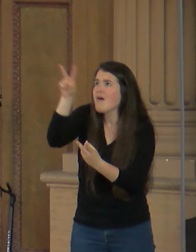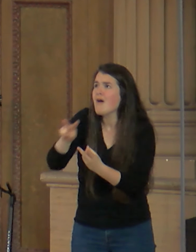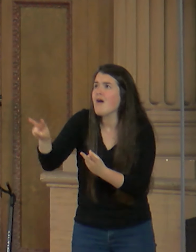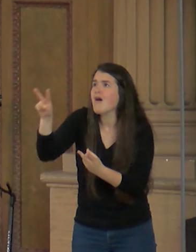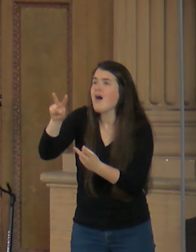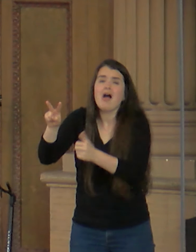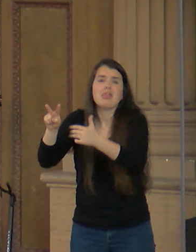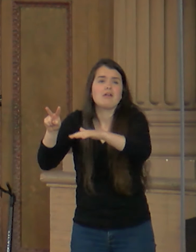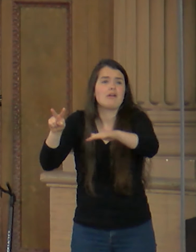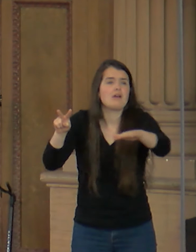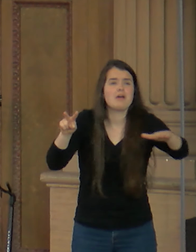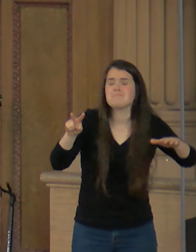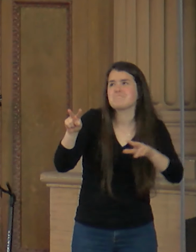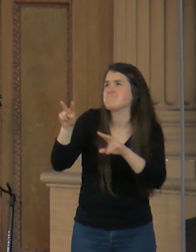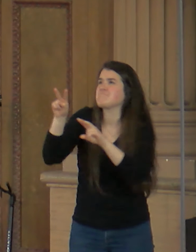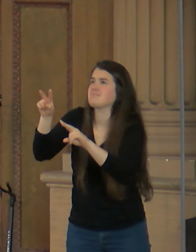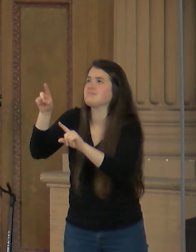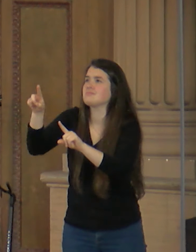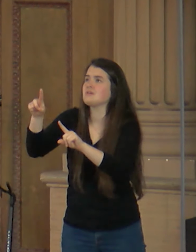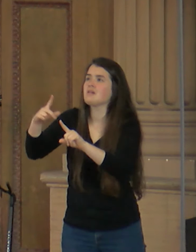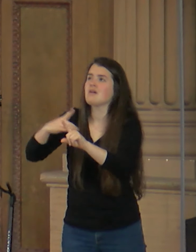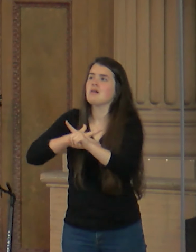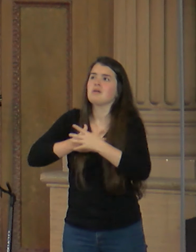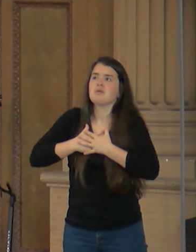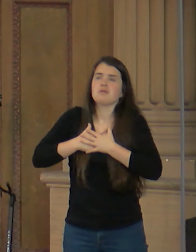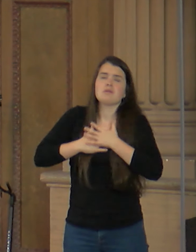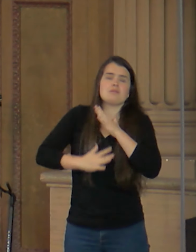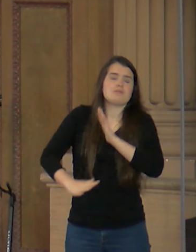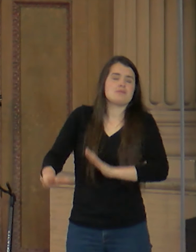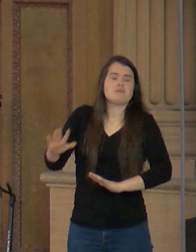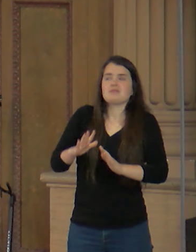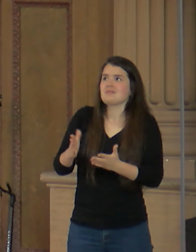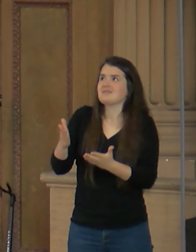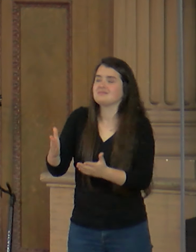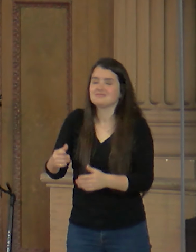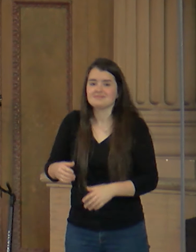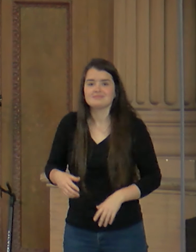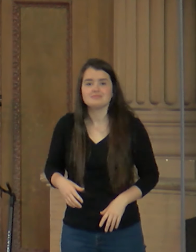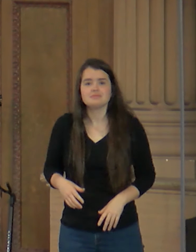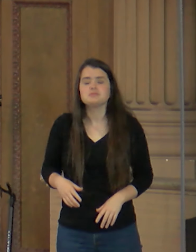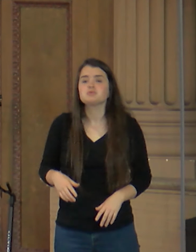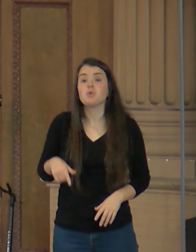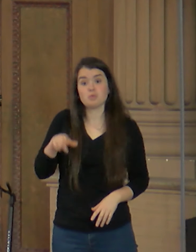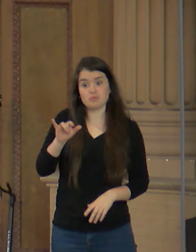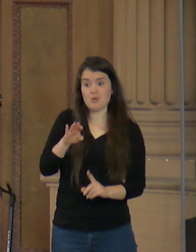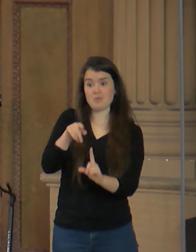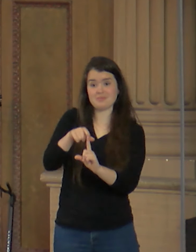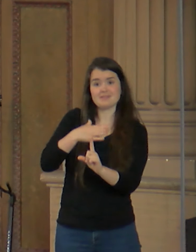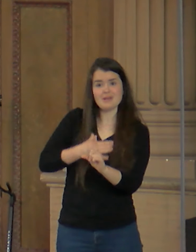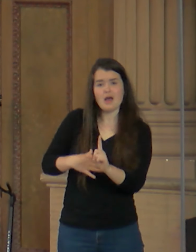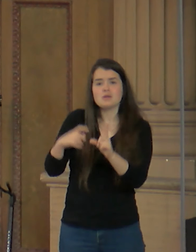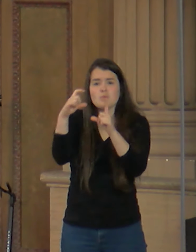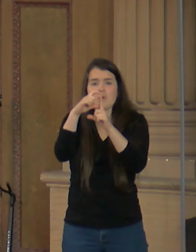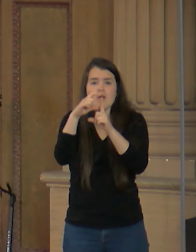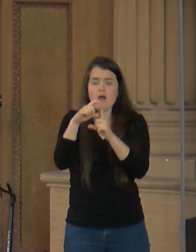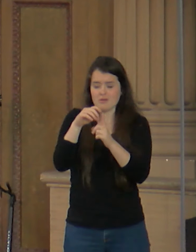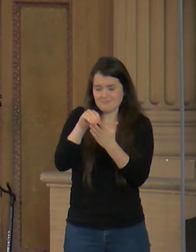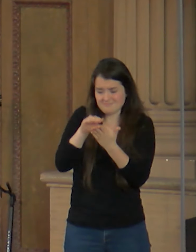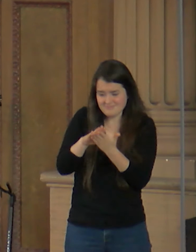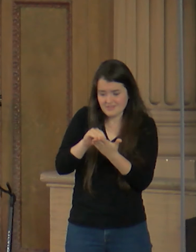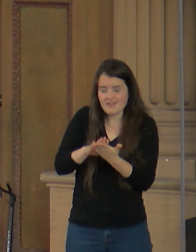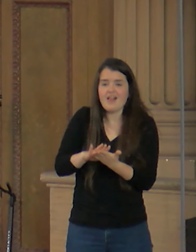another. My heart faints within me." So he wanted his words to be written down kind of as an exhibit to be used